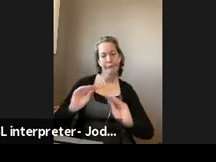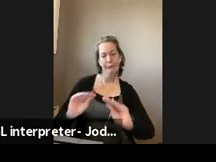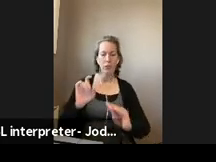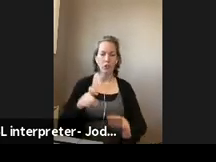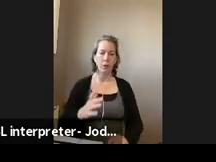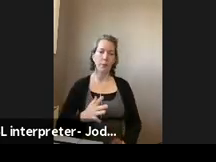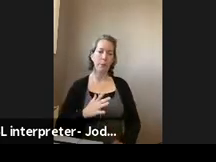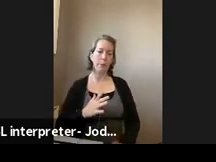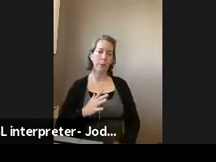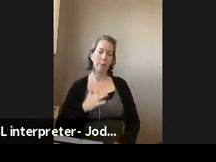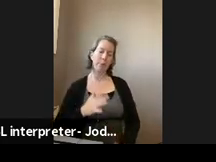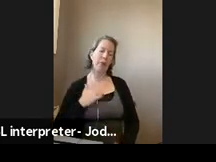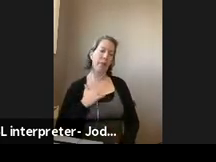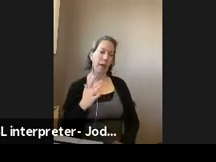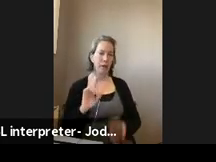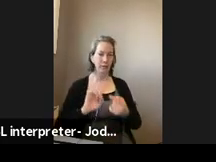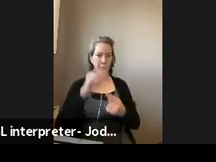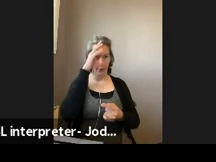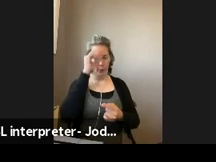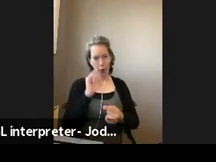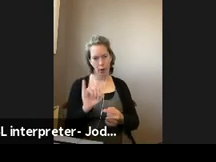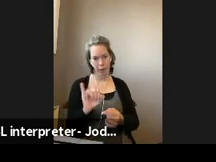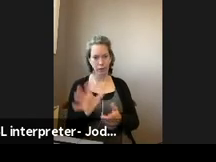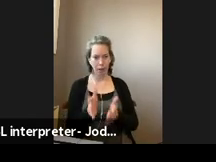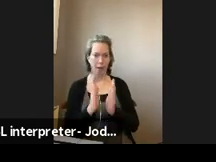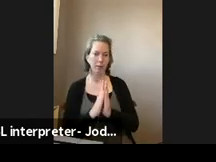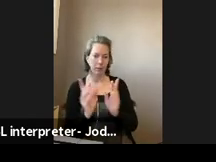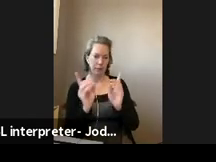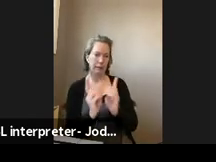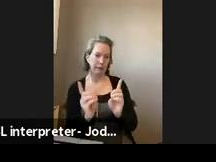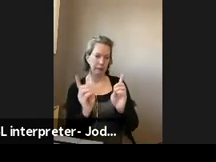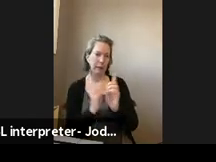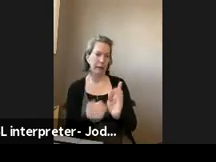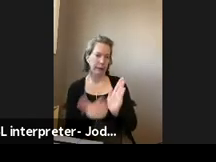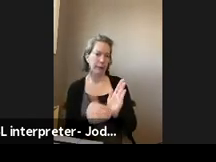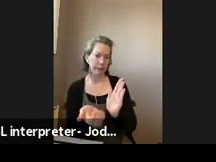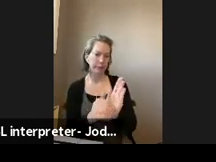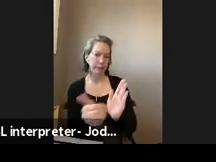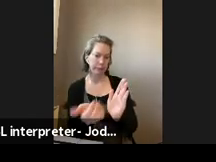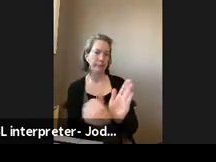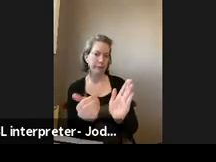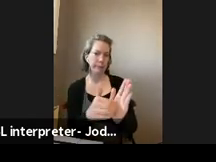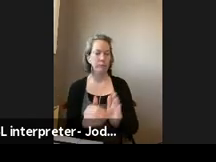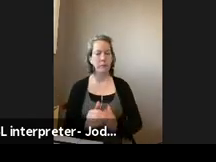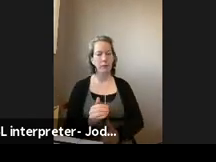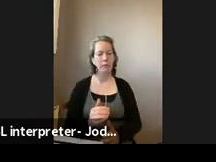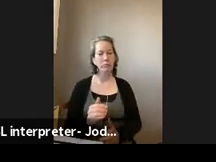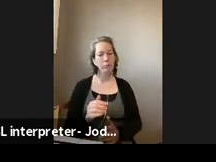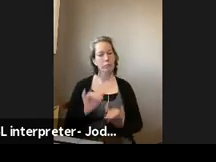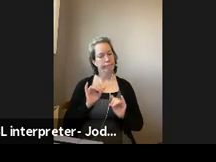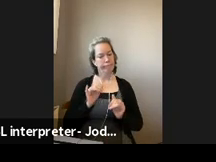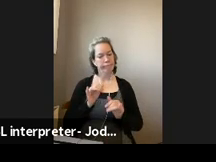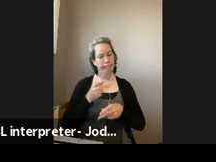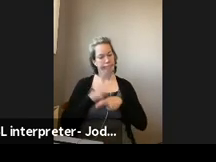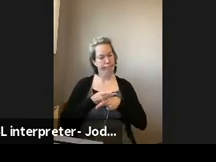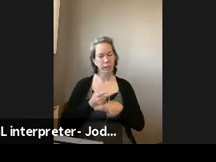might be asking you out on far too many dates, to not presume that somebody's being inappropriate if